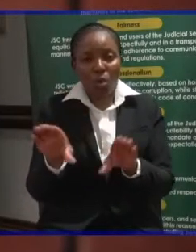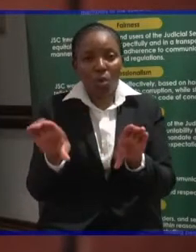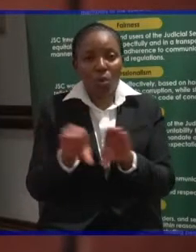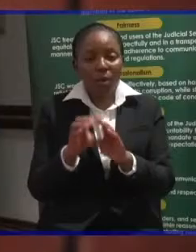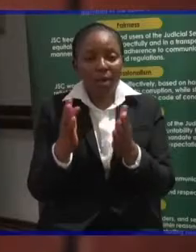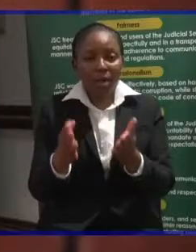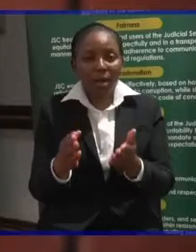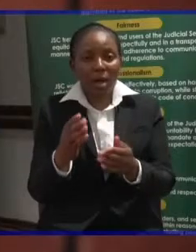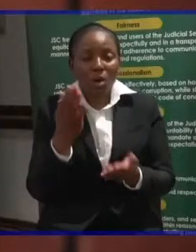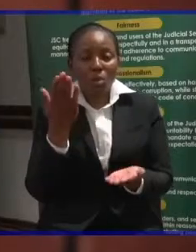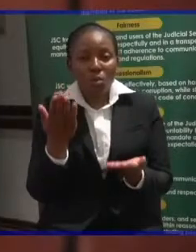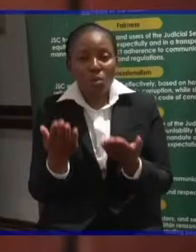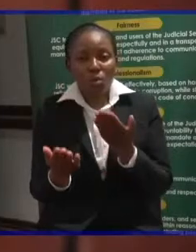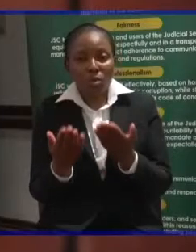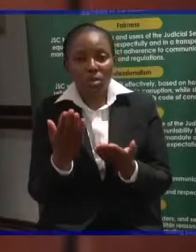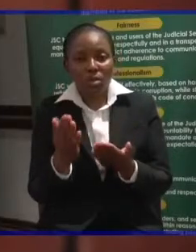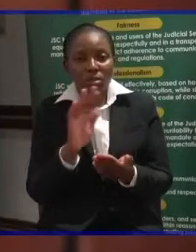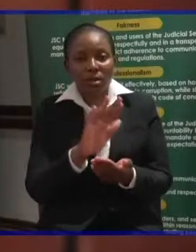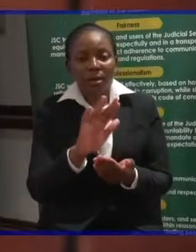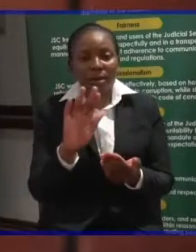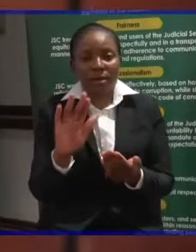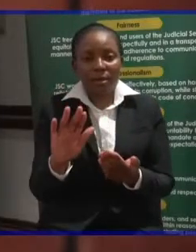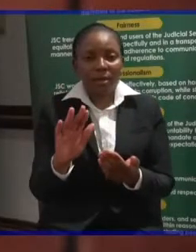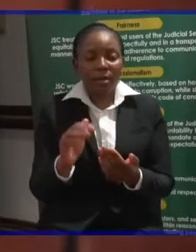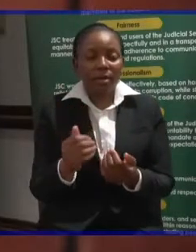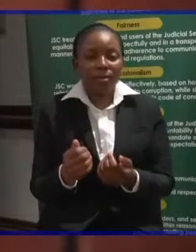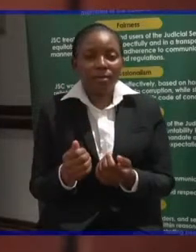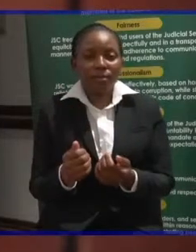to which the